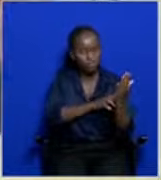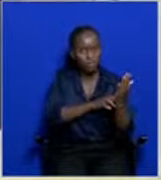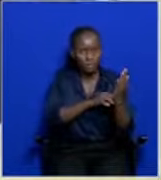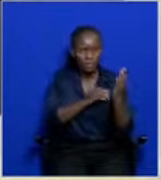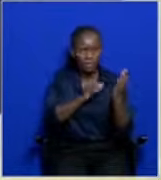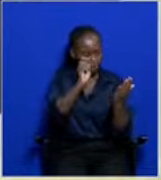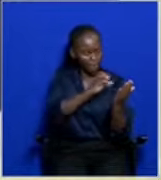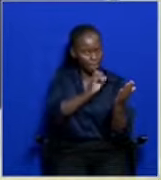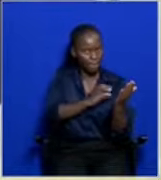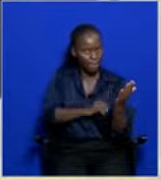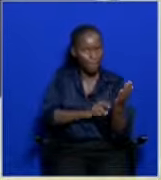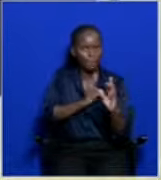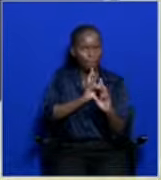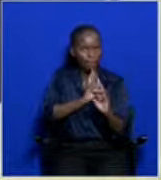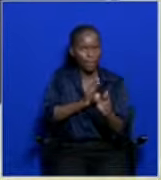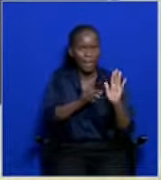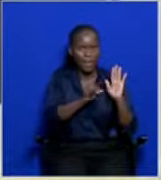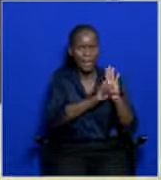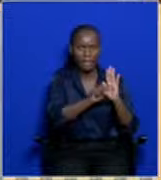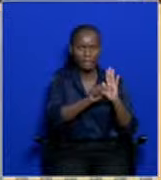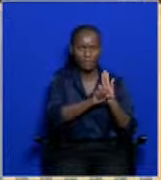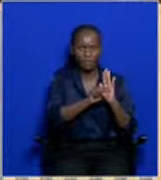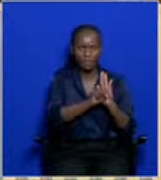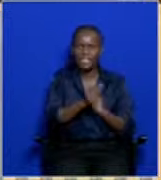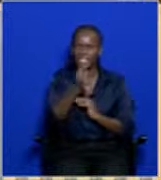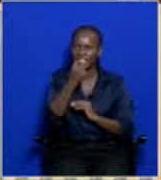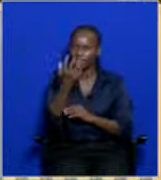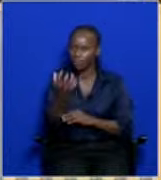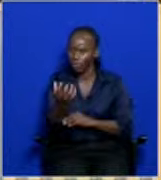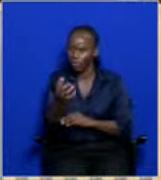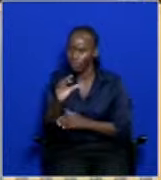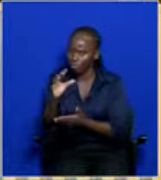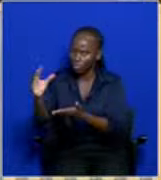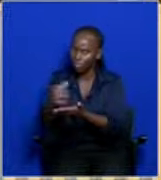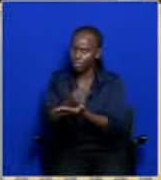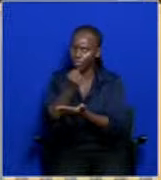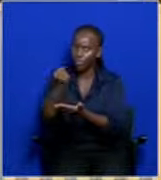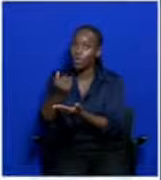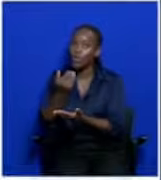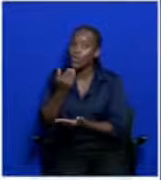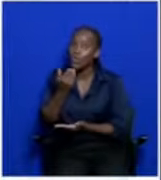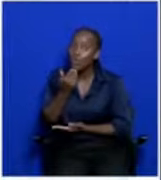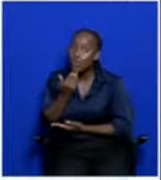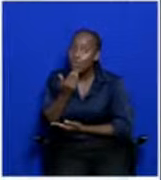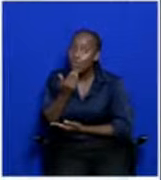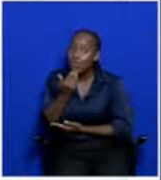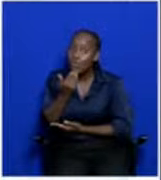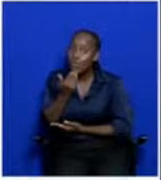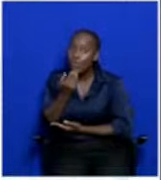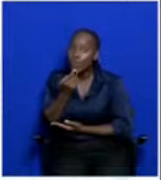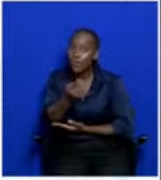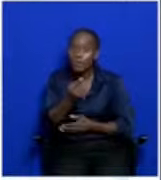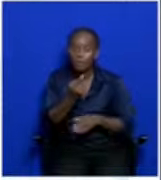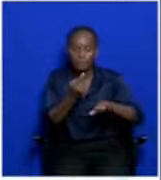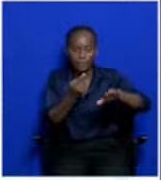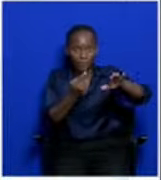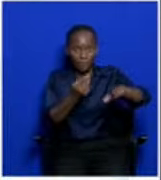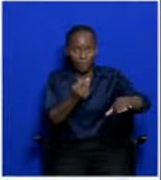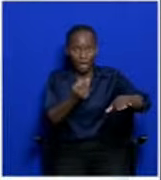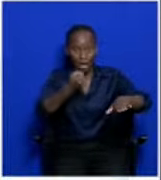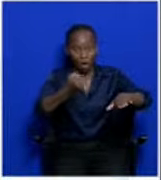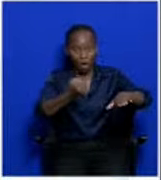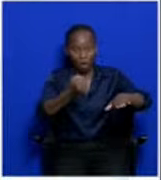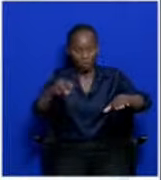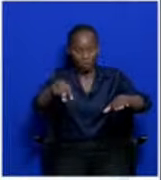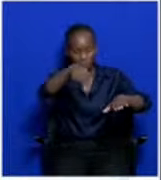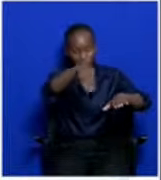was taken by this person who you are seen standing next to this car. So he